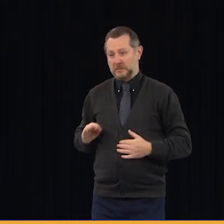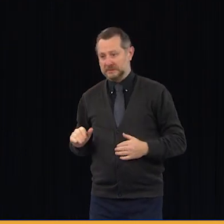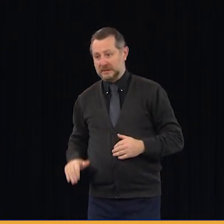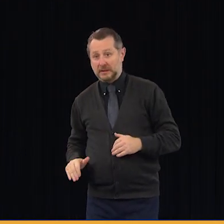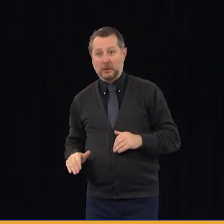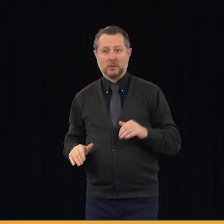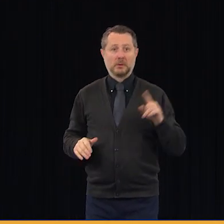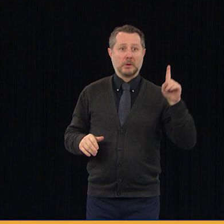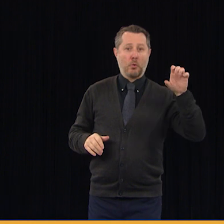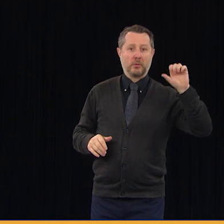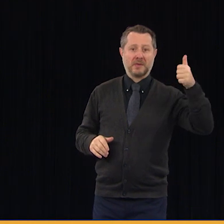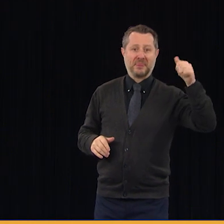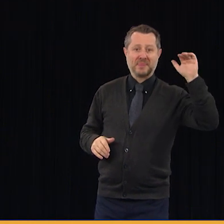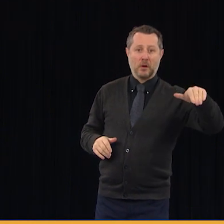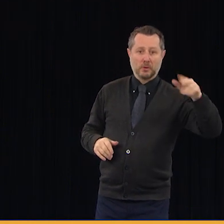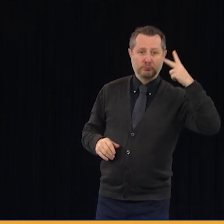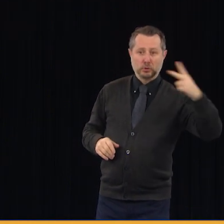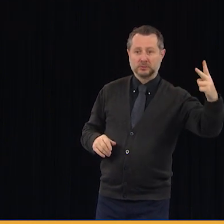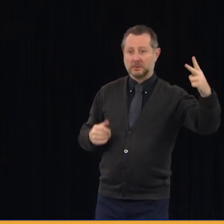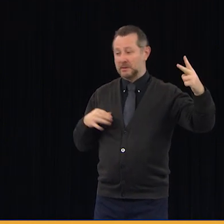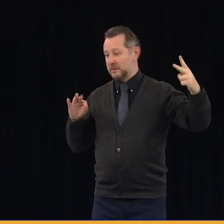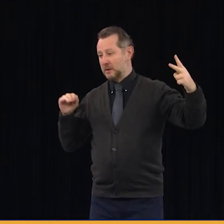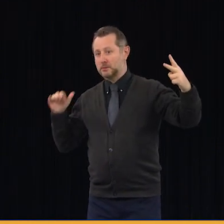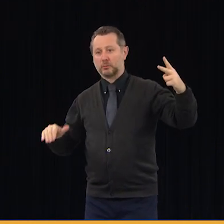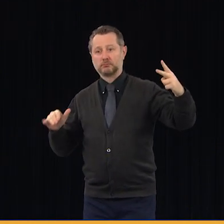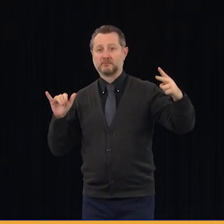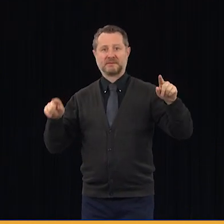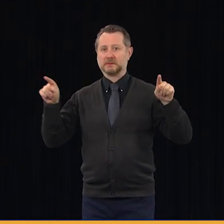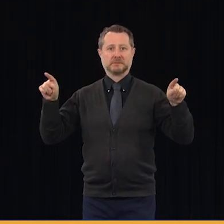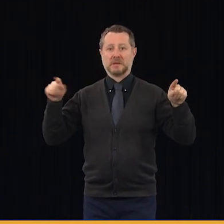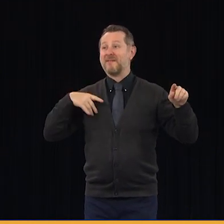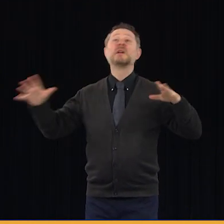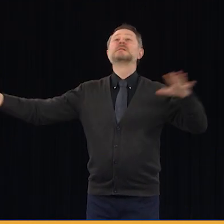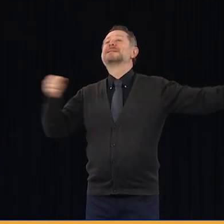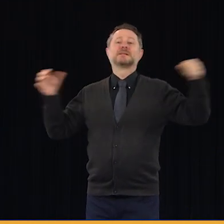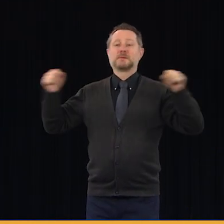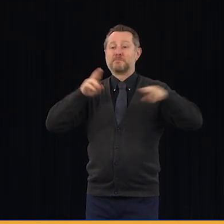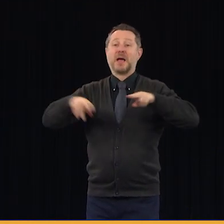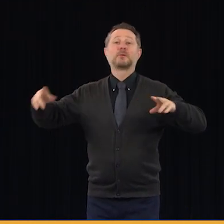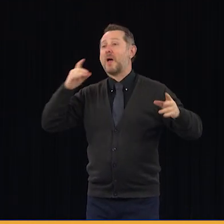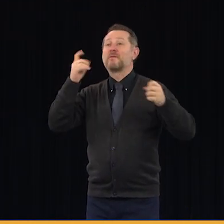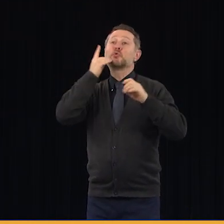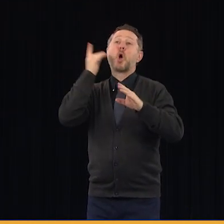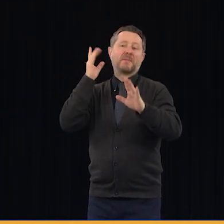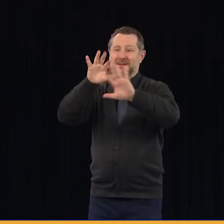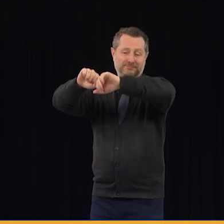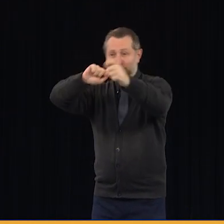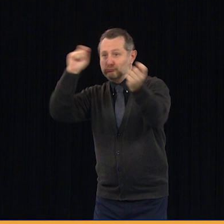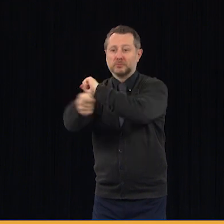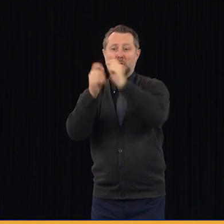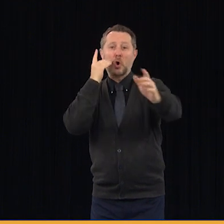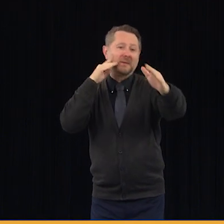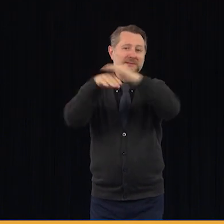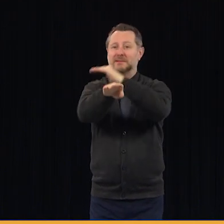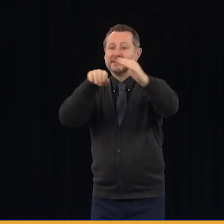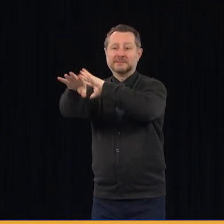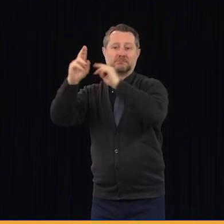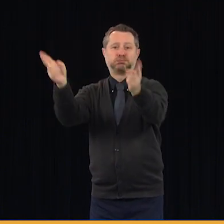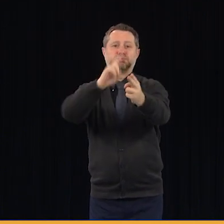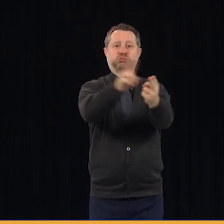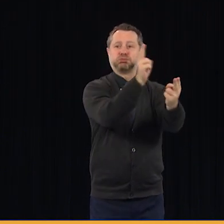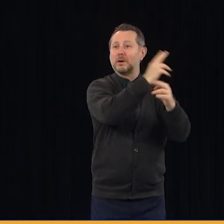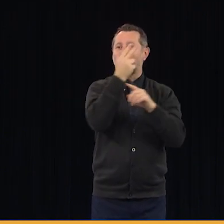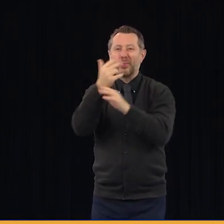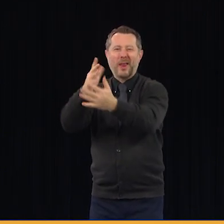would be a massive undertaking and a massive scramble. We do make